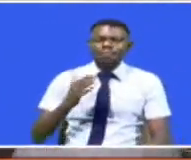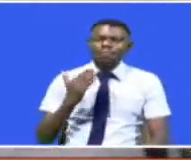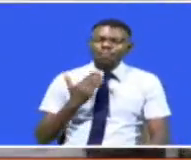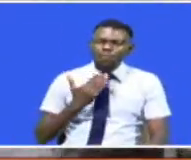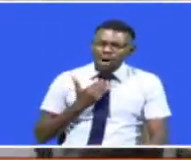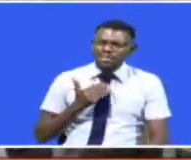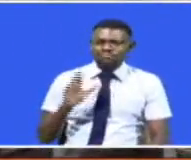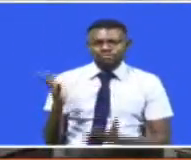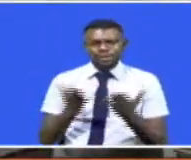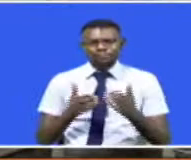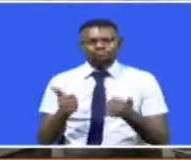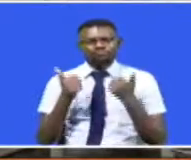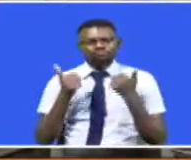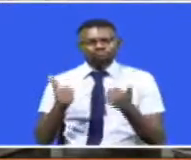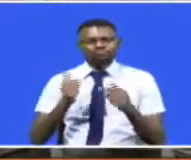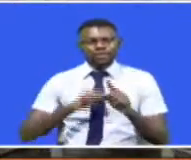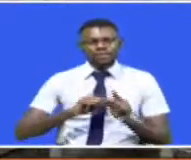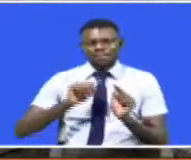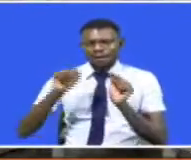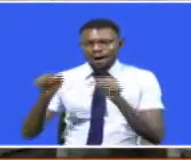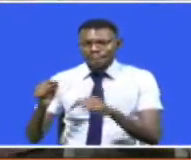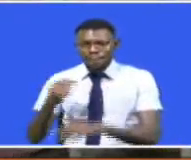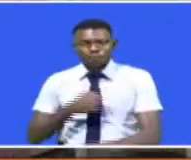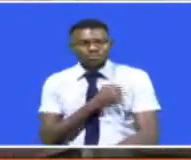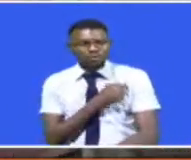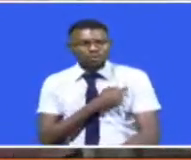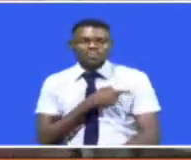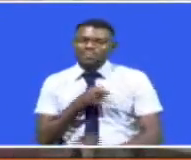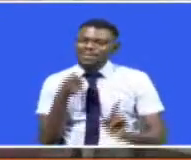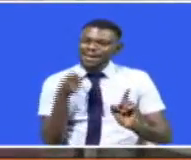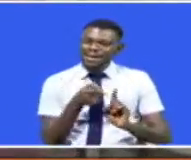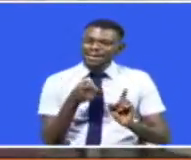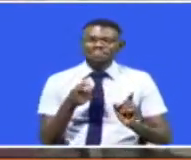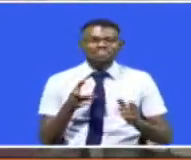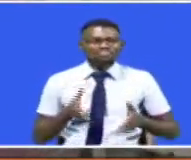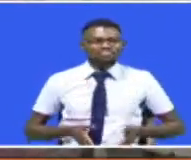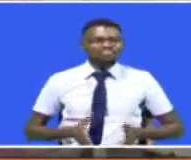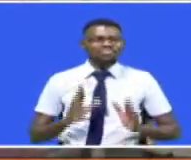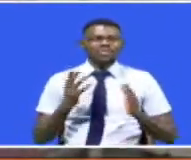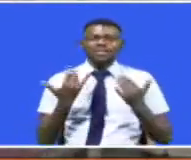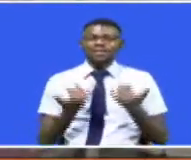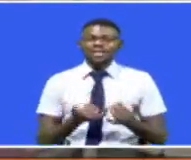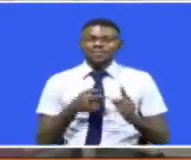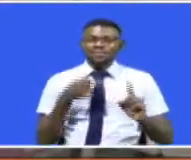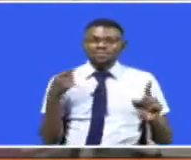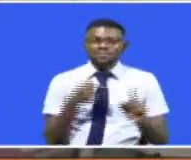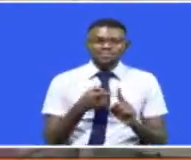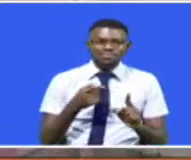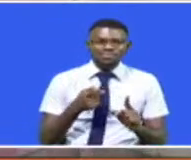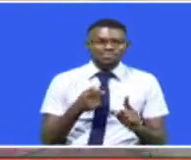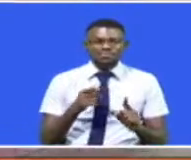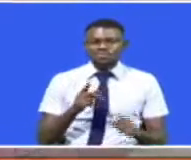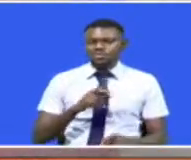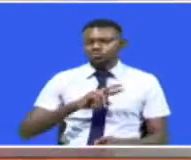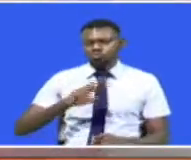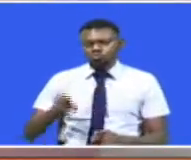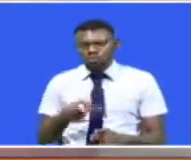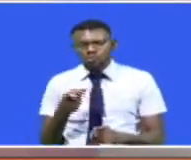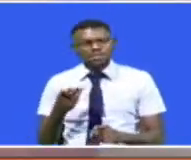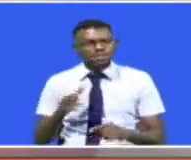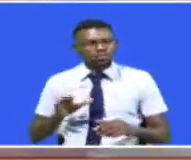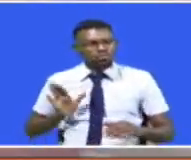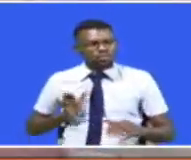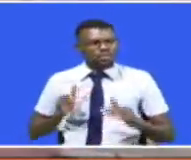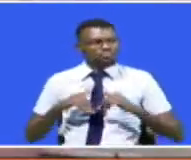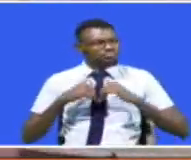wakati wanapofika hospitalini kujifungua. Msaada huo umelenga zaidi ya kina mama 2000 wajawazito mtaani